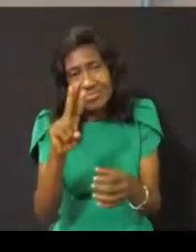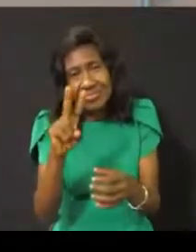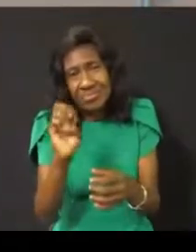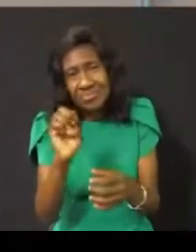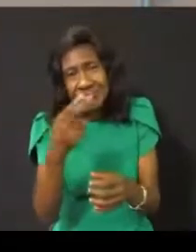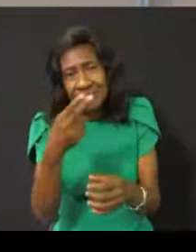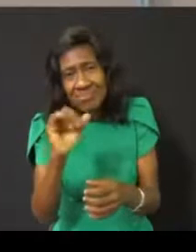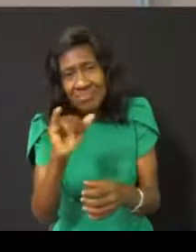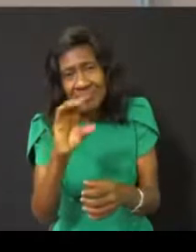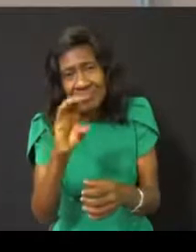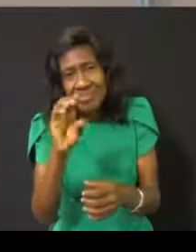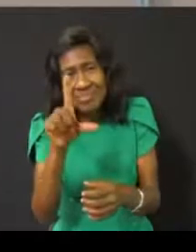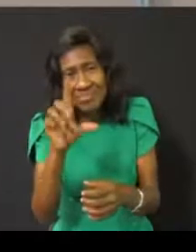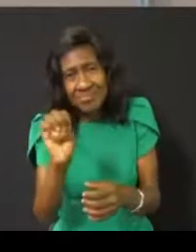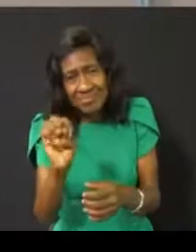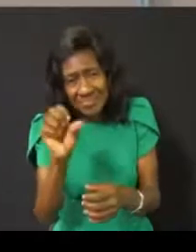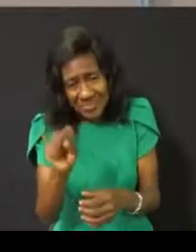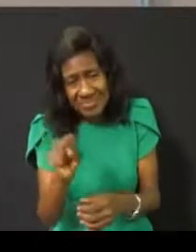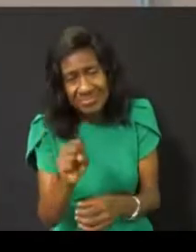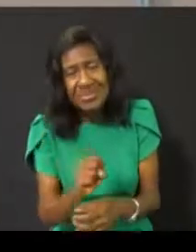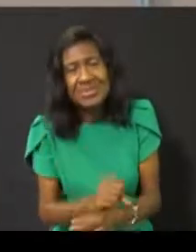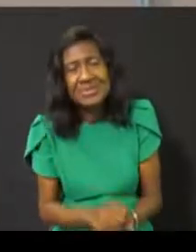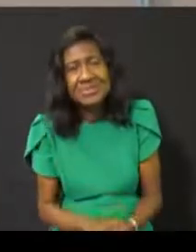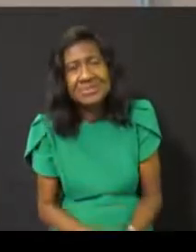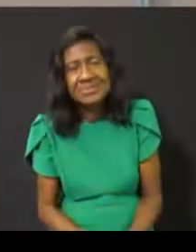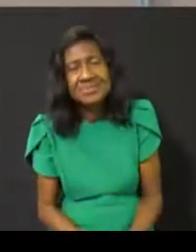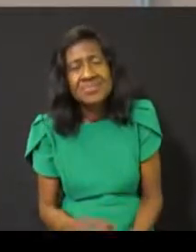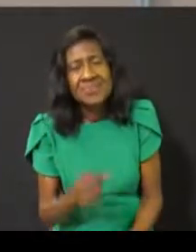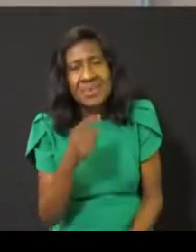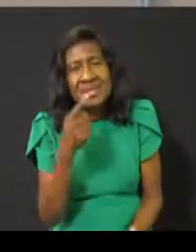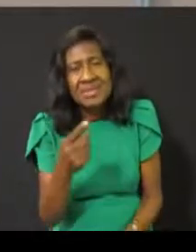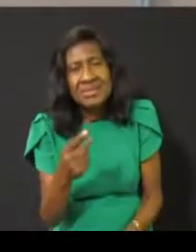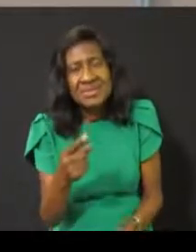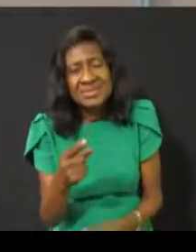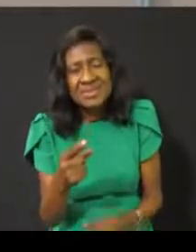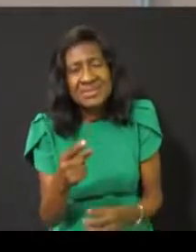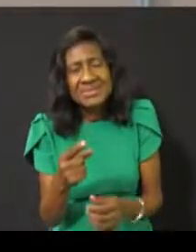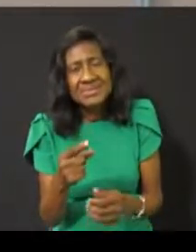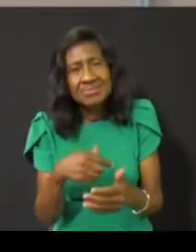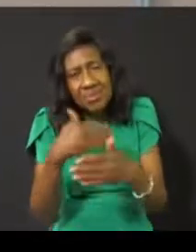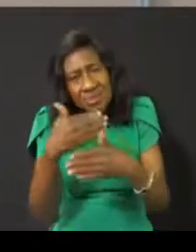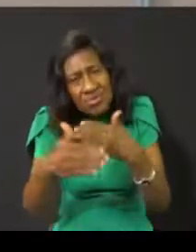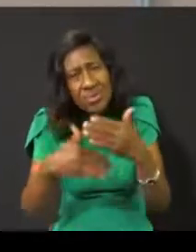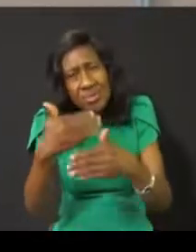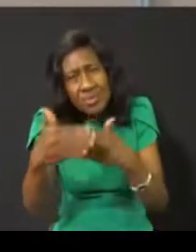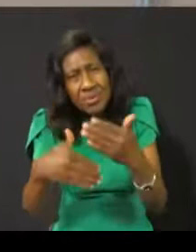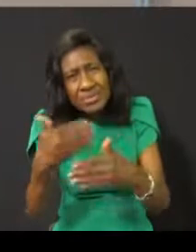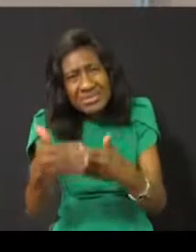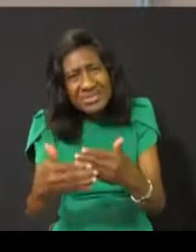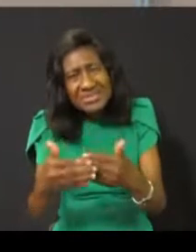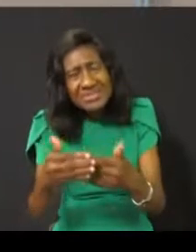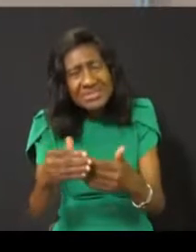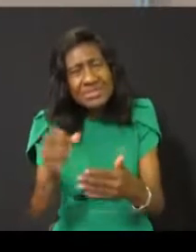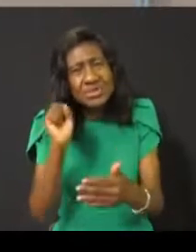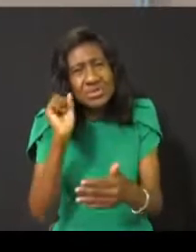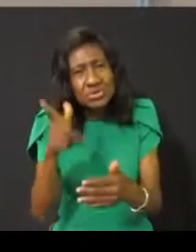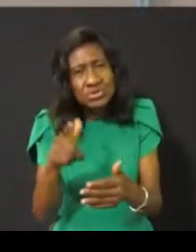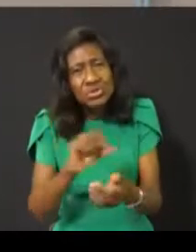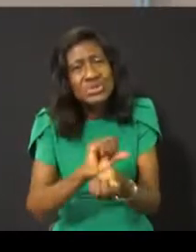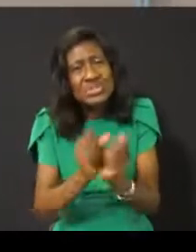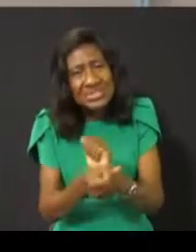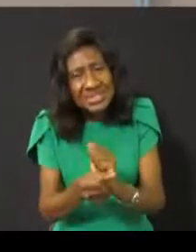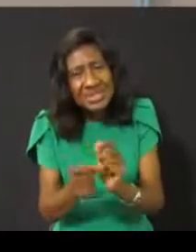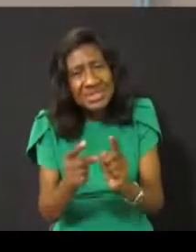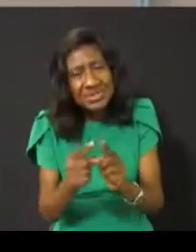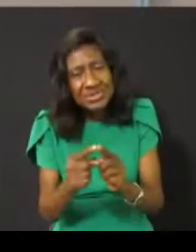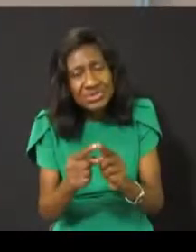stations will become a bottleneck. My view is that the process should be transitioned to the transport